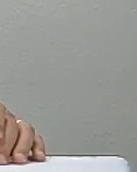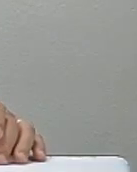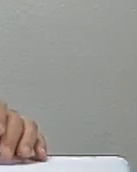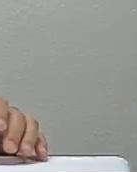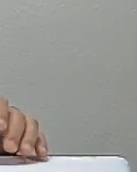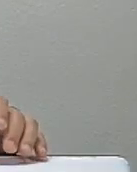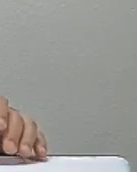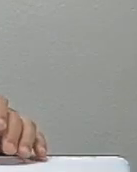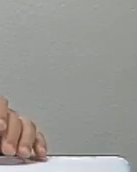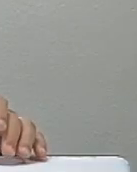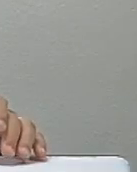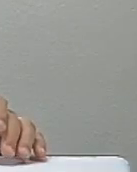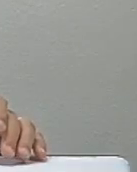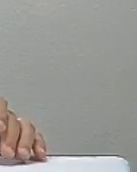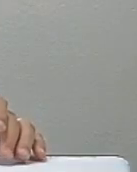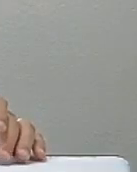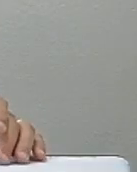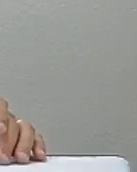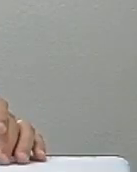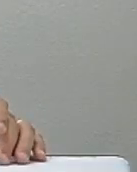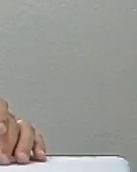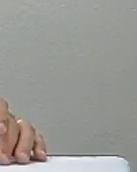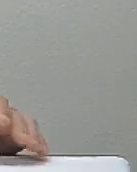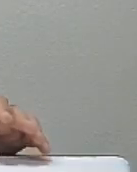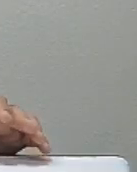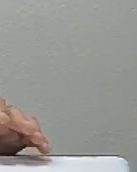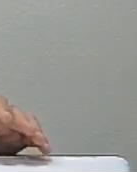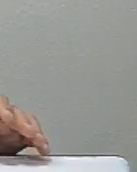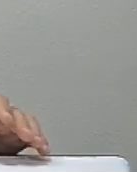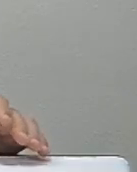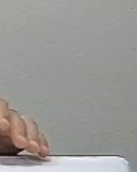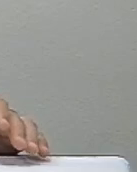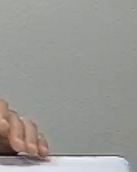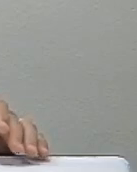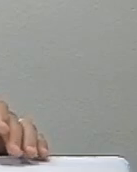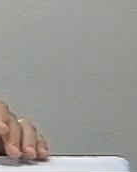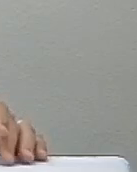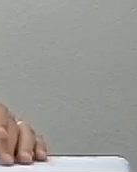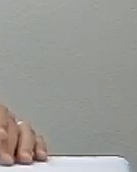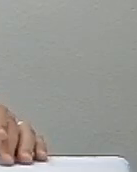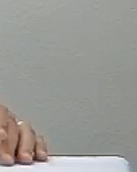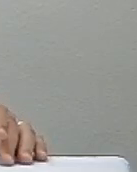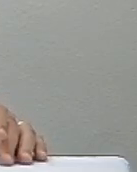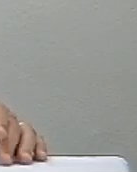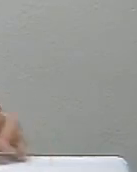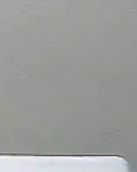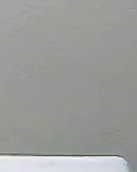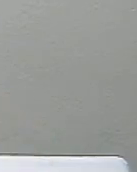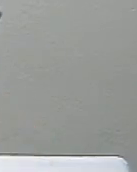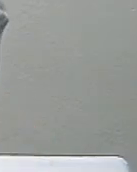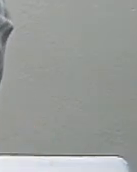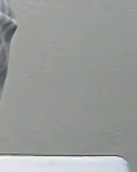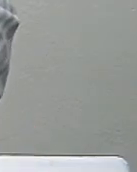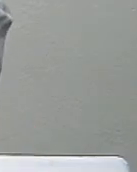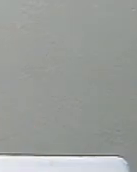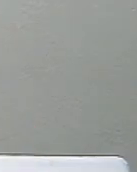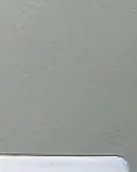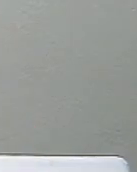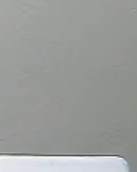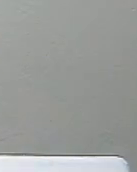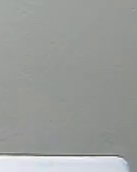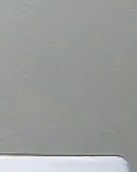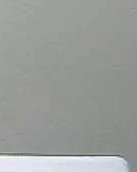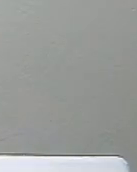may be salvation in the service tonight, the visitation of the Holy Spirit. Receive our service, and as a prayer that we